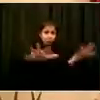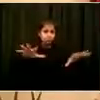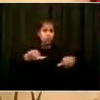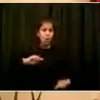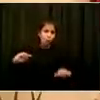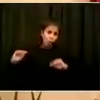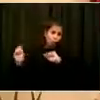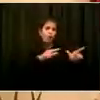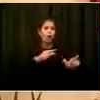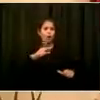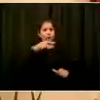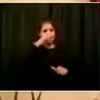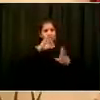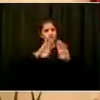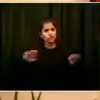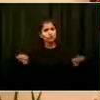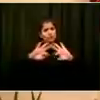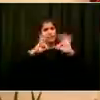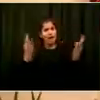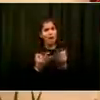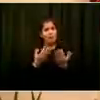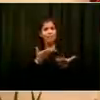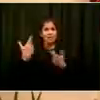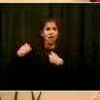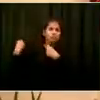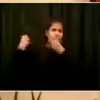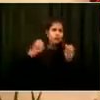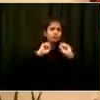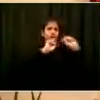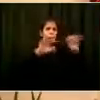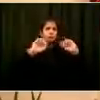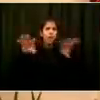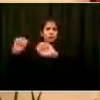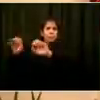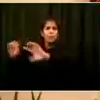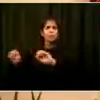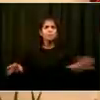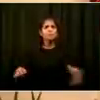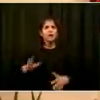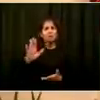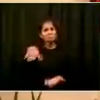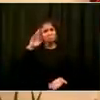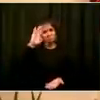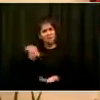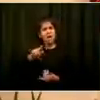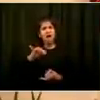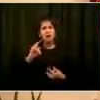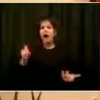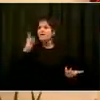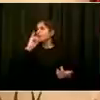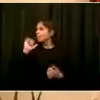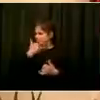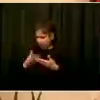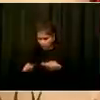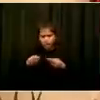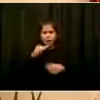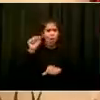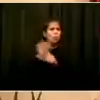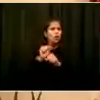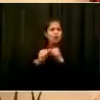We've ordered over 100,000 devices again. We have about 40,000 of those devices that are arriving on a daily